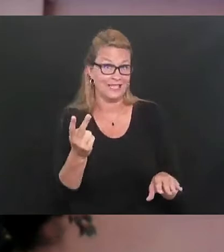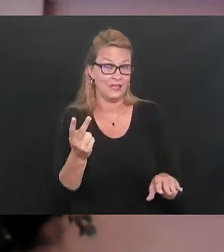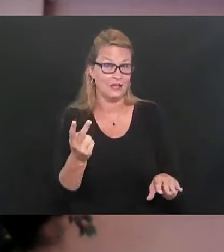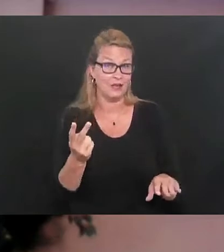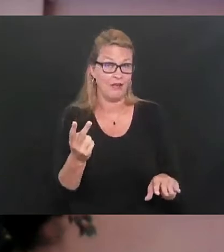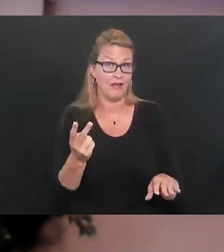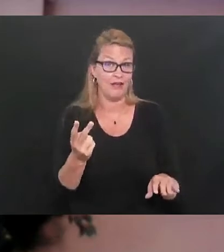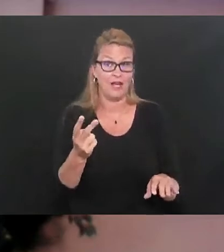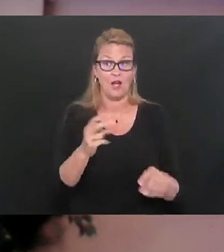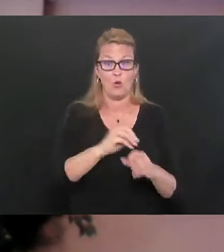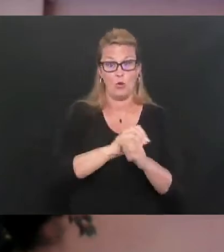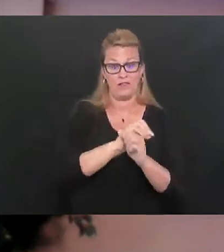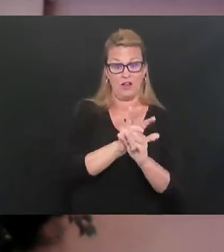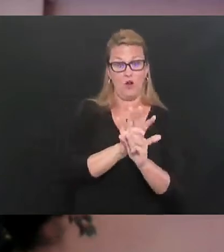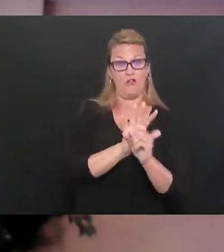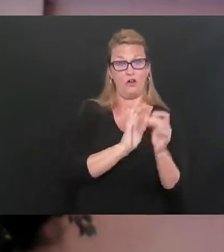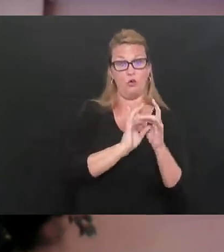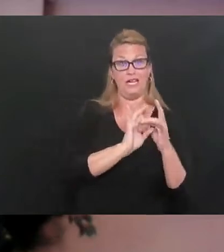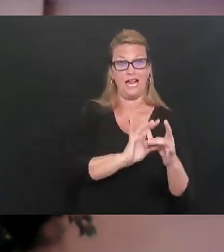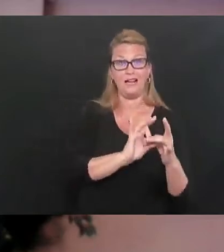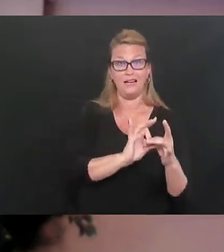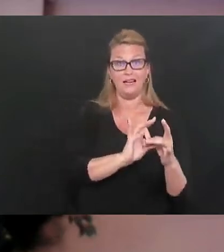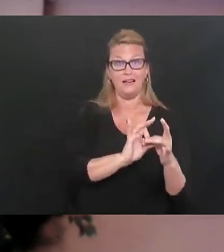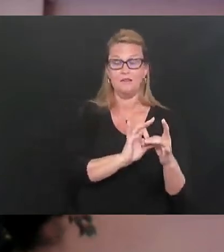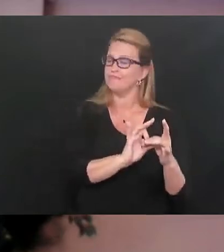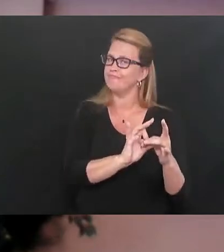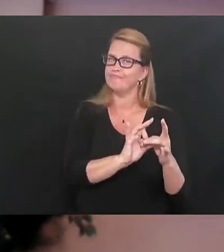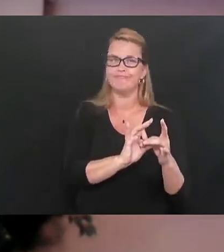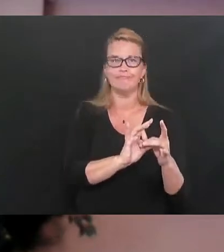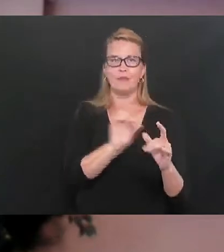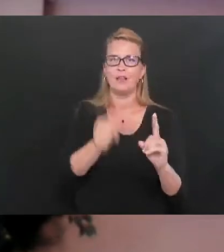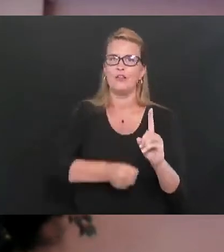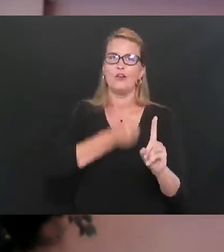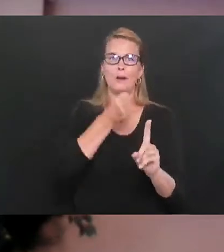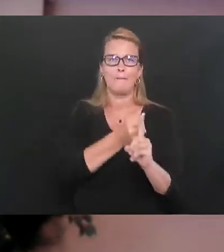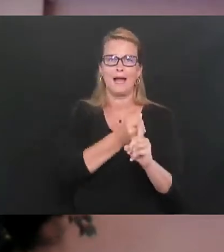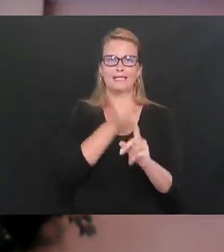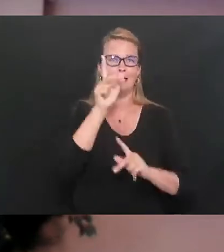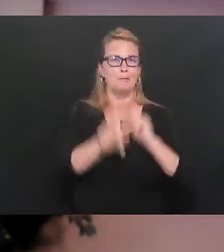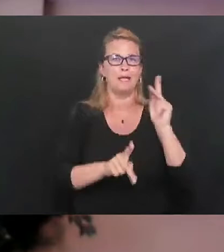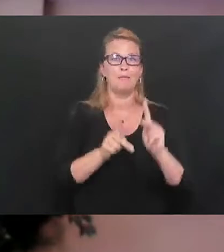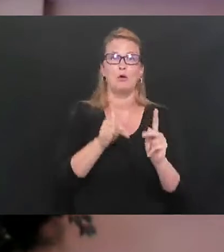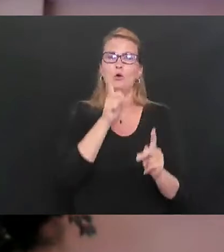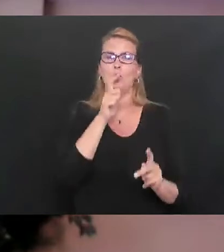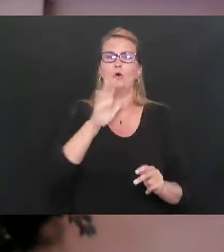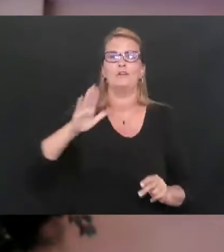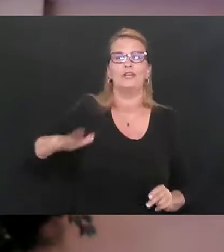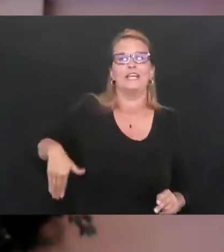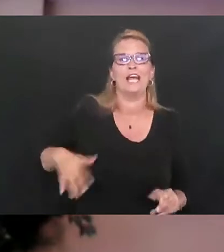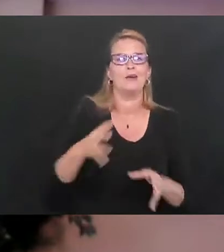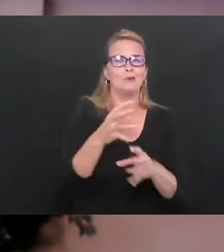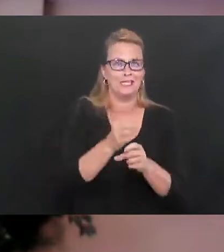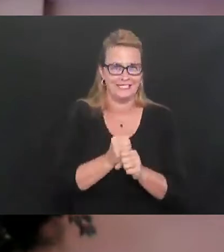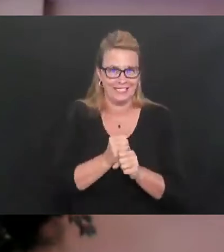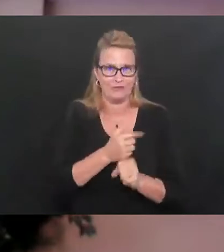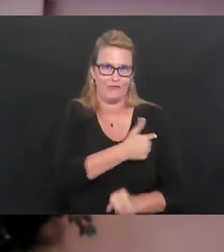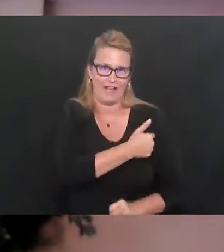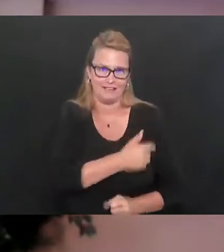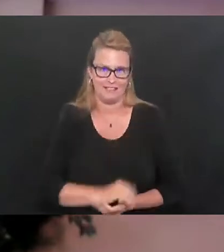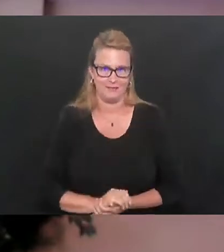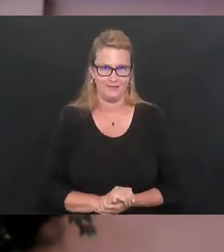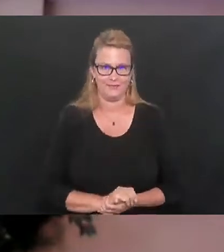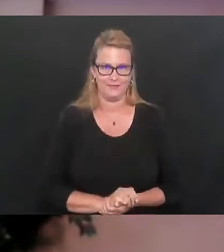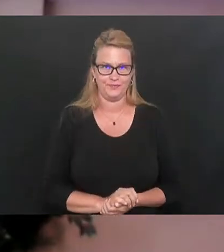from COVID-19 are impacting people that have not been vaccinated. And so as we look